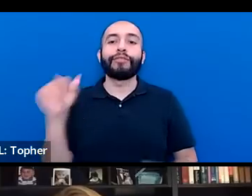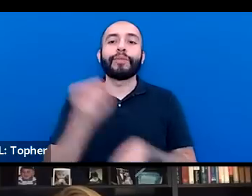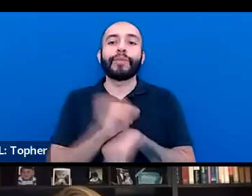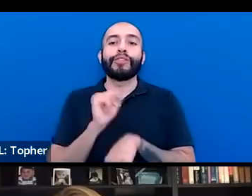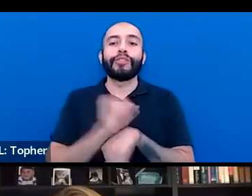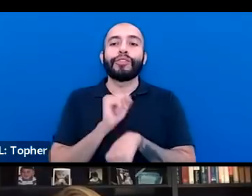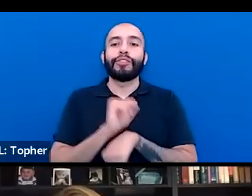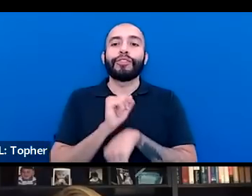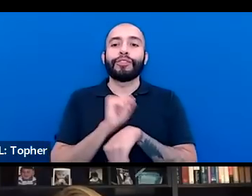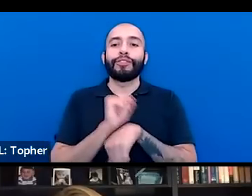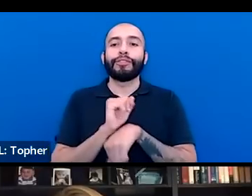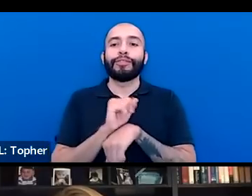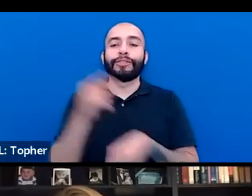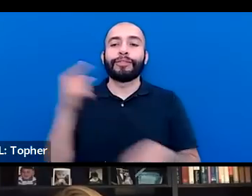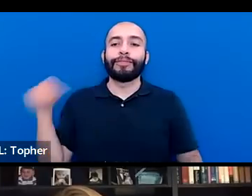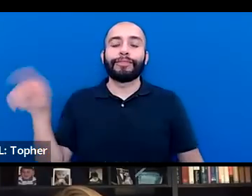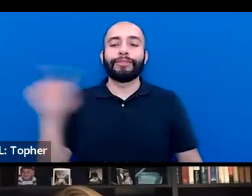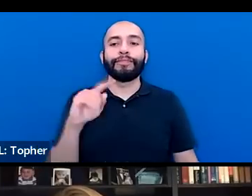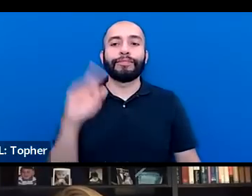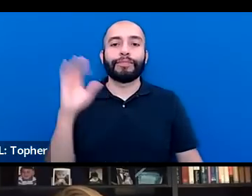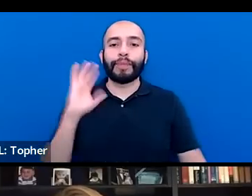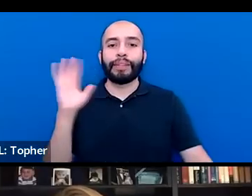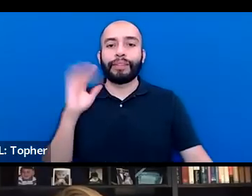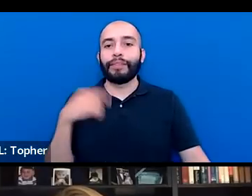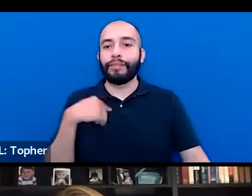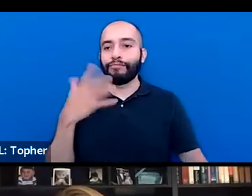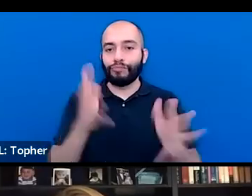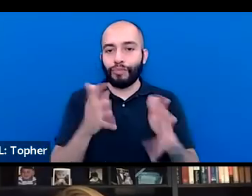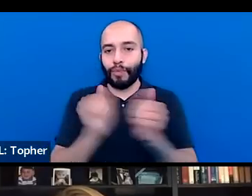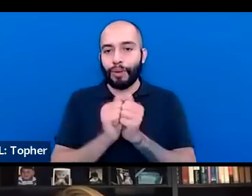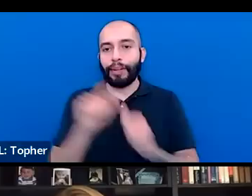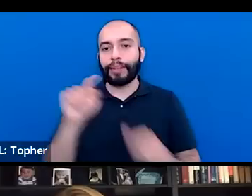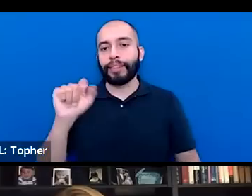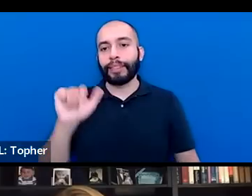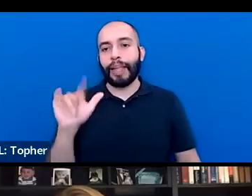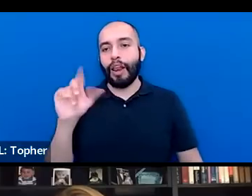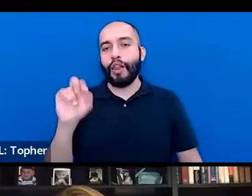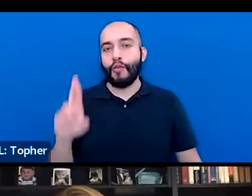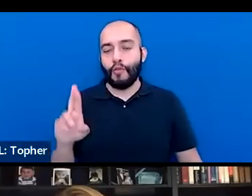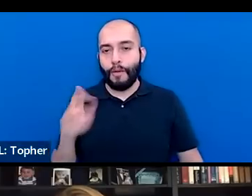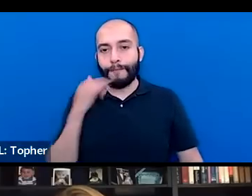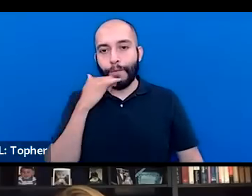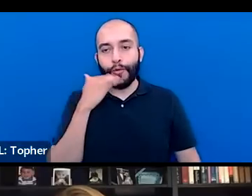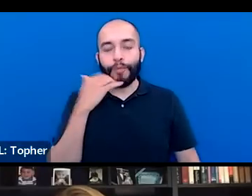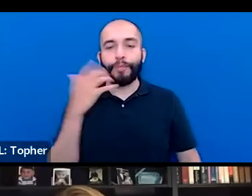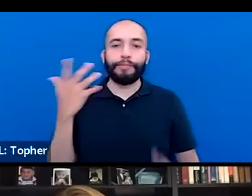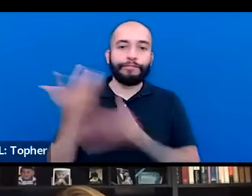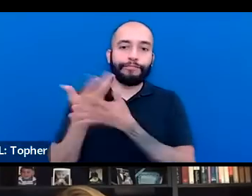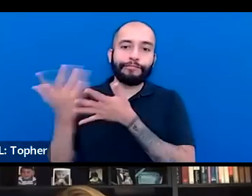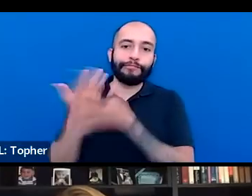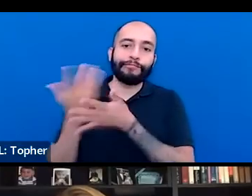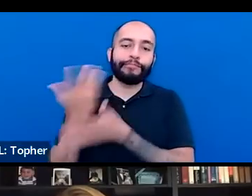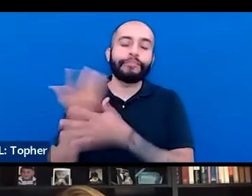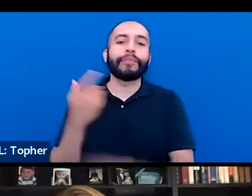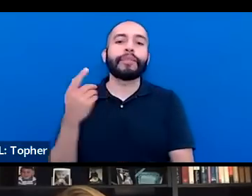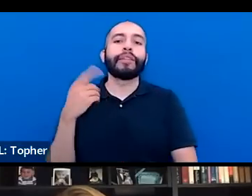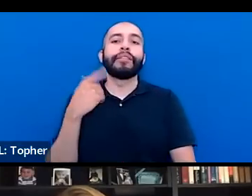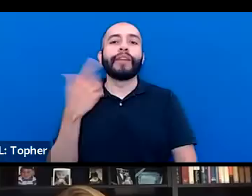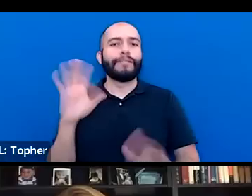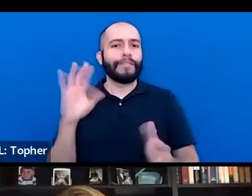like, we're ready. We already have, you know, a committee ready to go. Like, let's jump on Zoom. So we all jumped on Zoom,